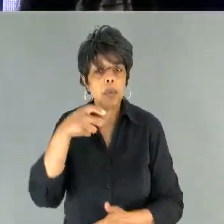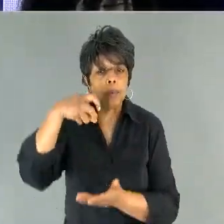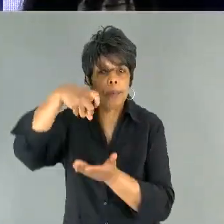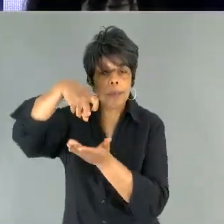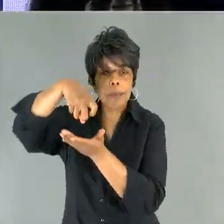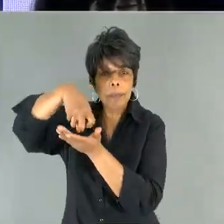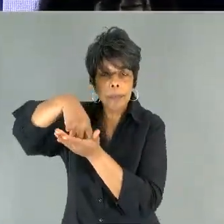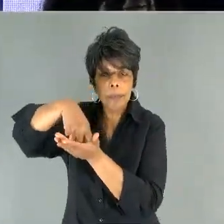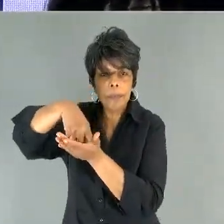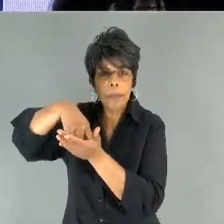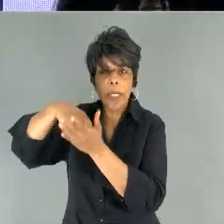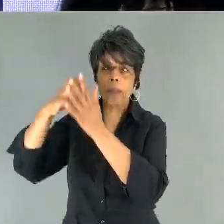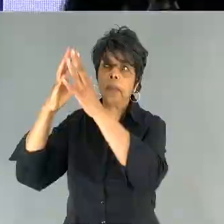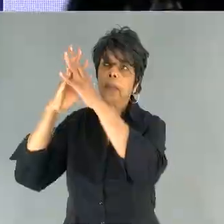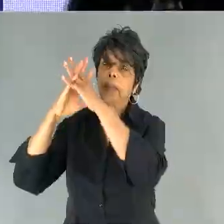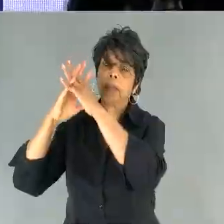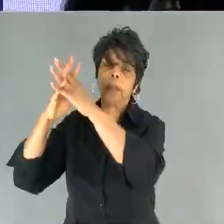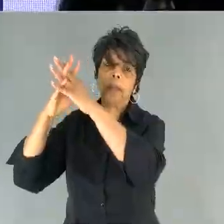seat.